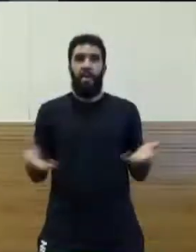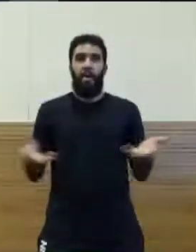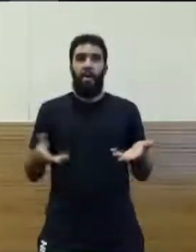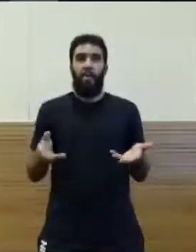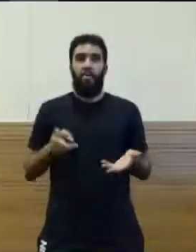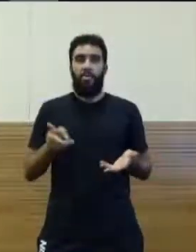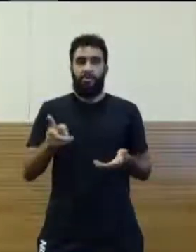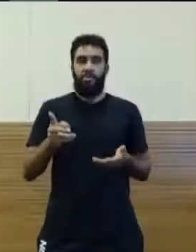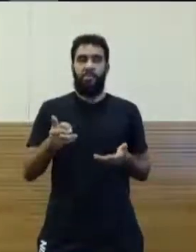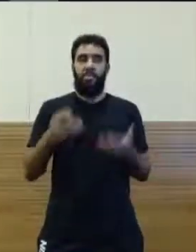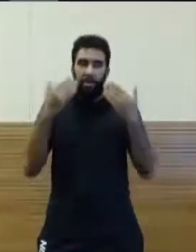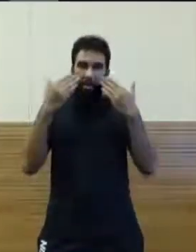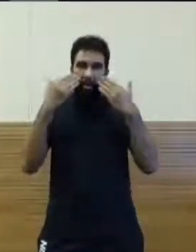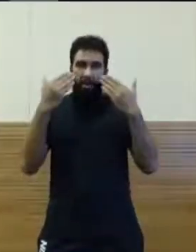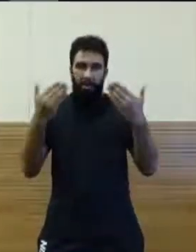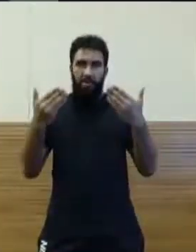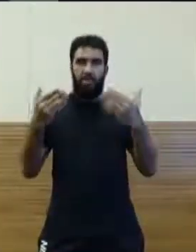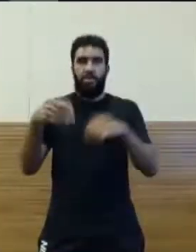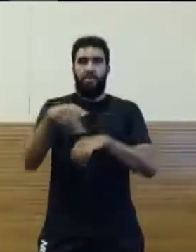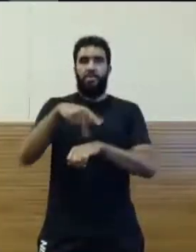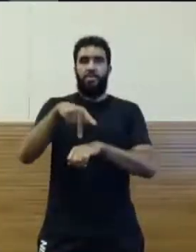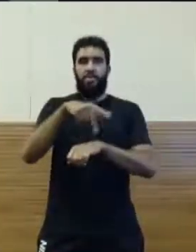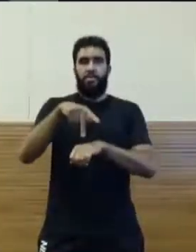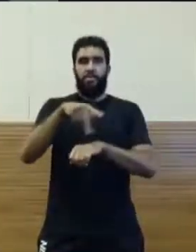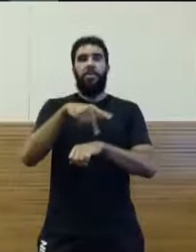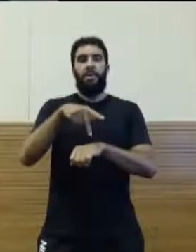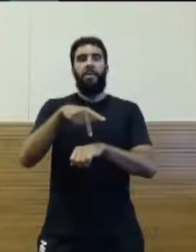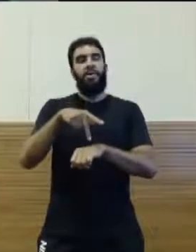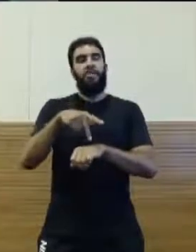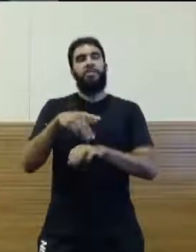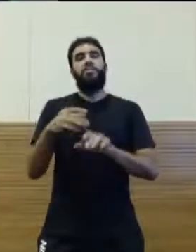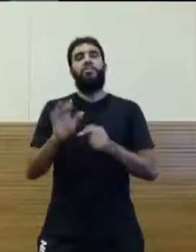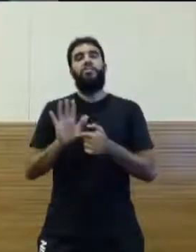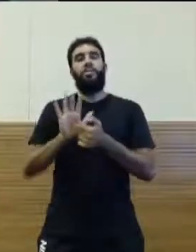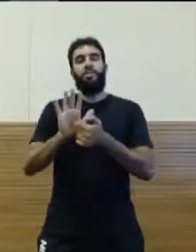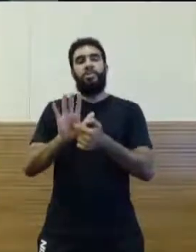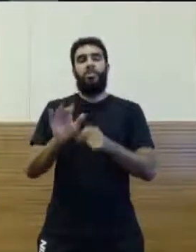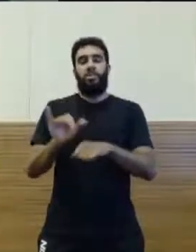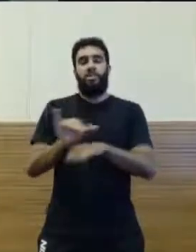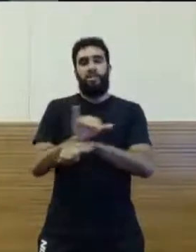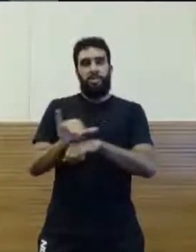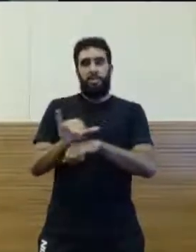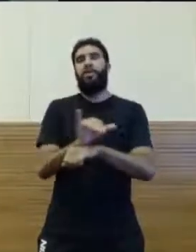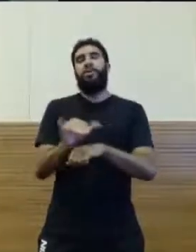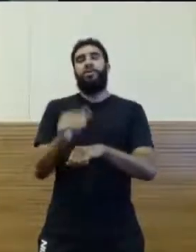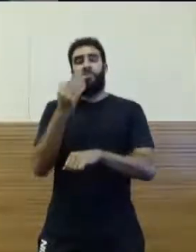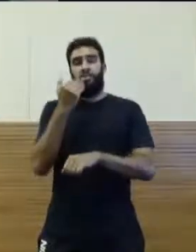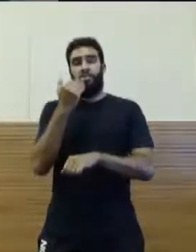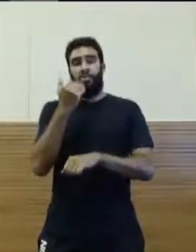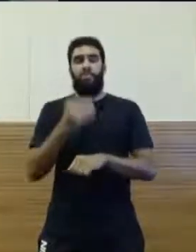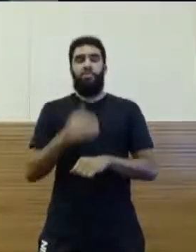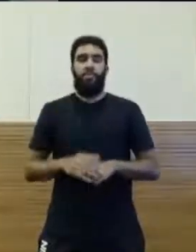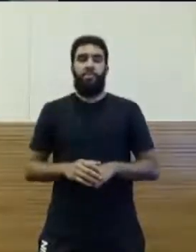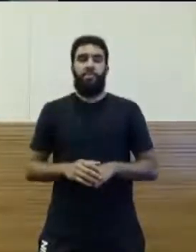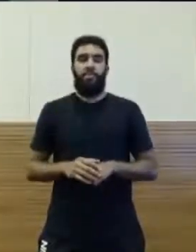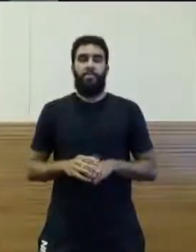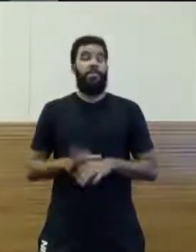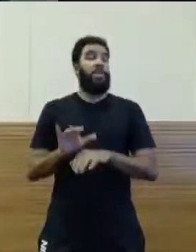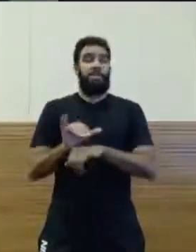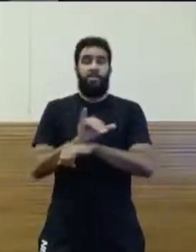Now, we would like to continue with the presentations of the countries on the